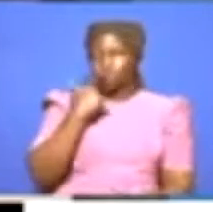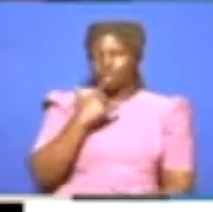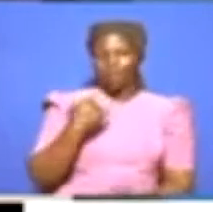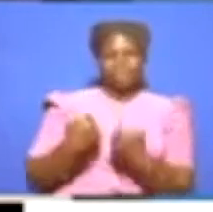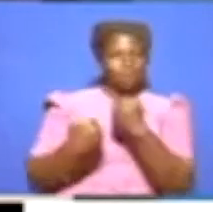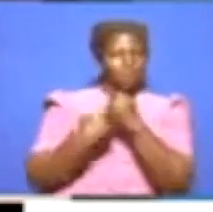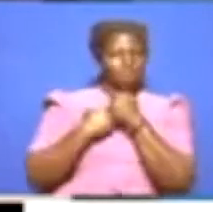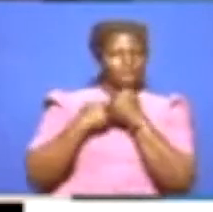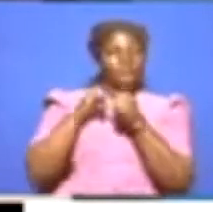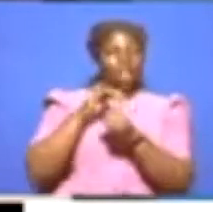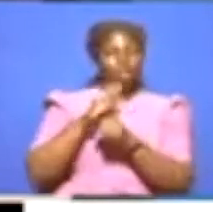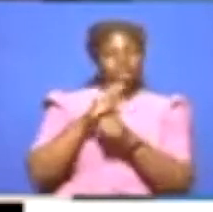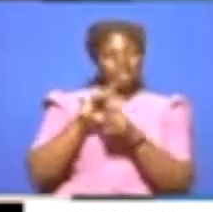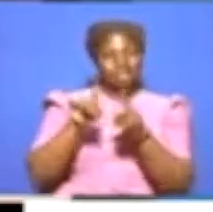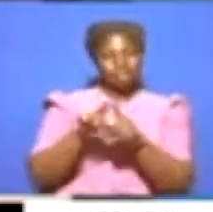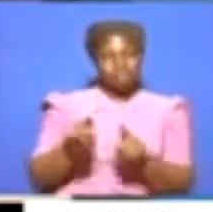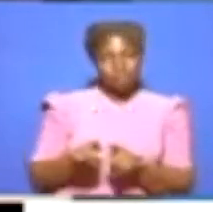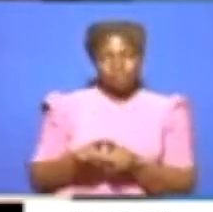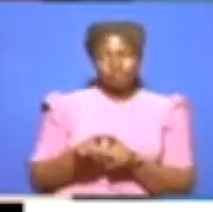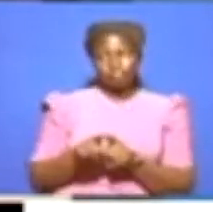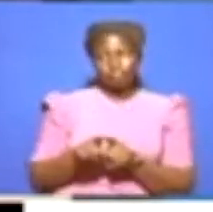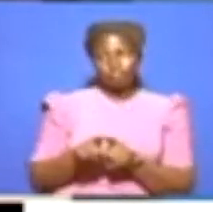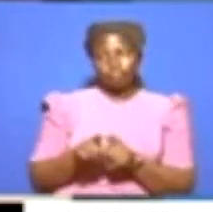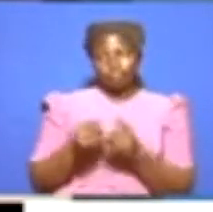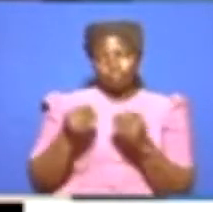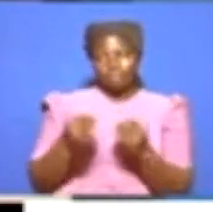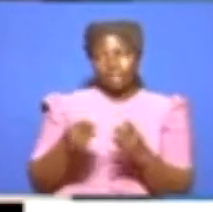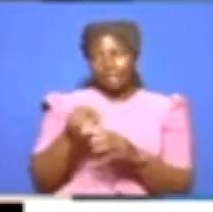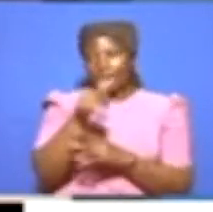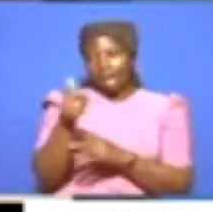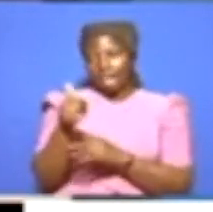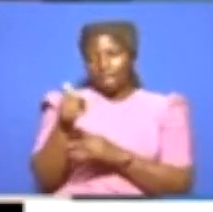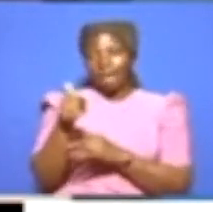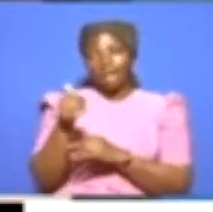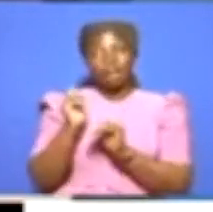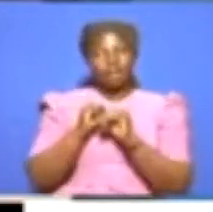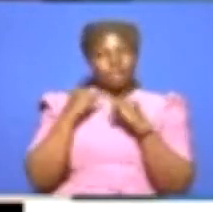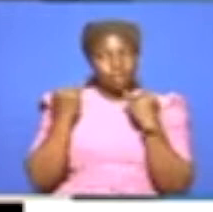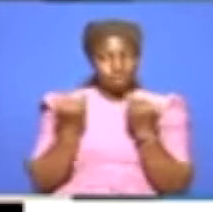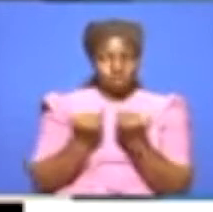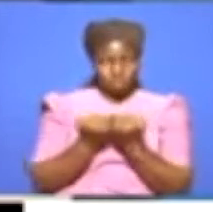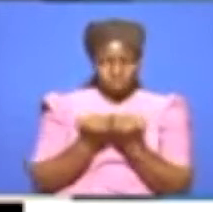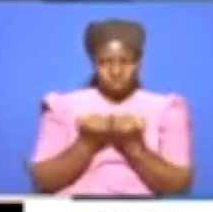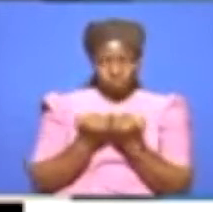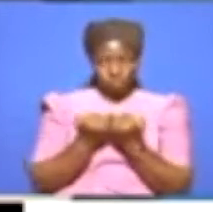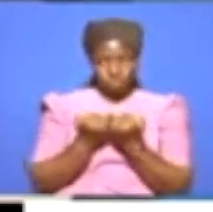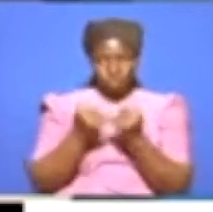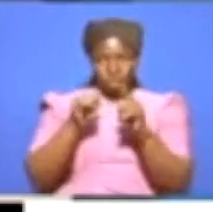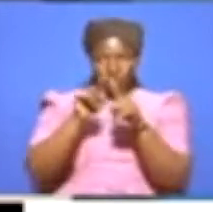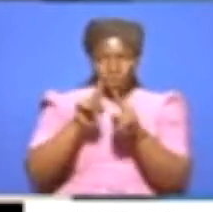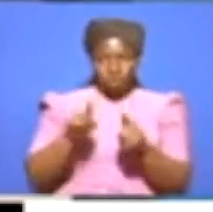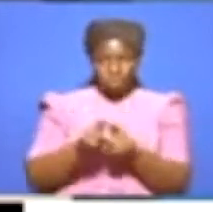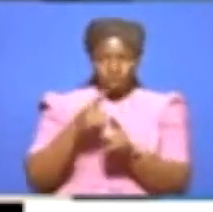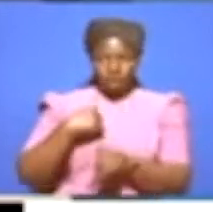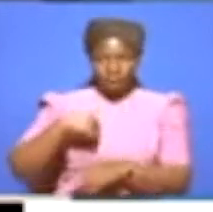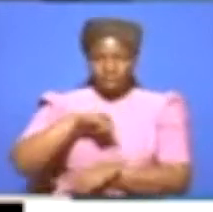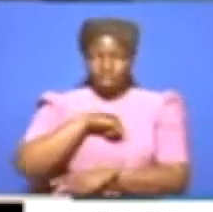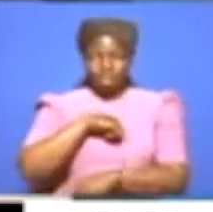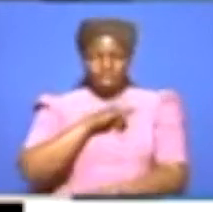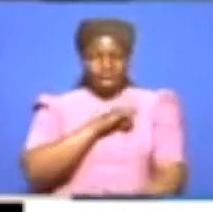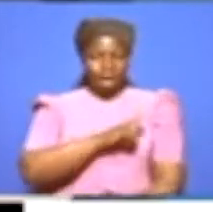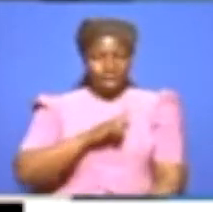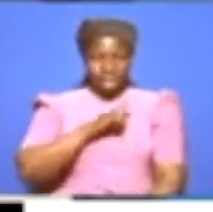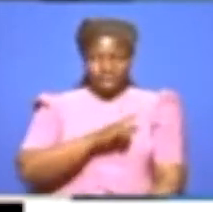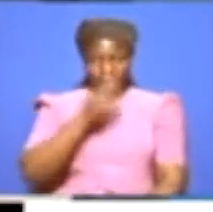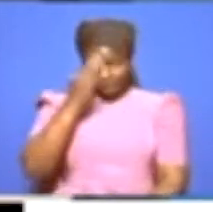course, even Semastia and many other institutions. Now, we are also fortunate that since 2015